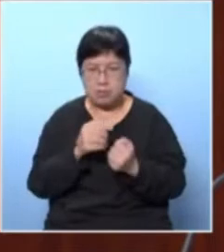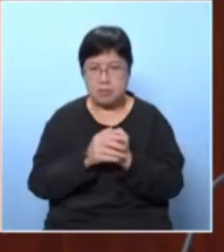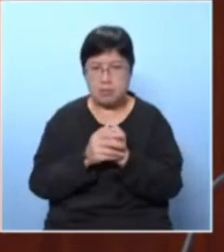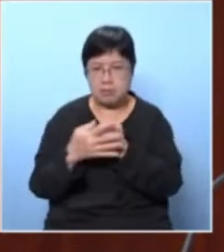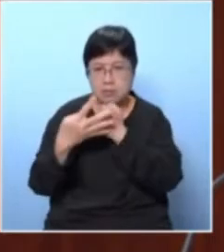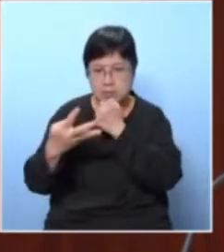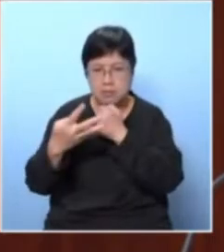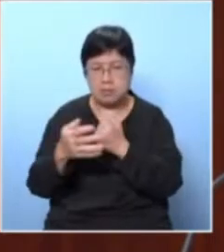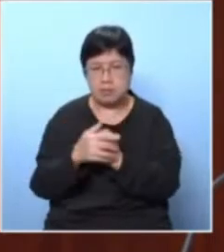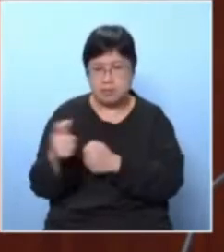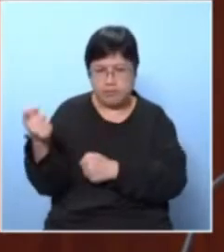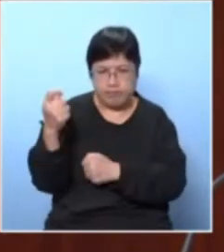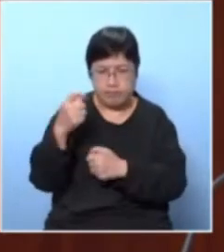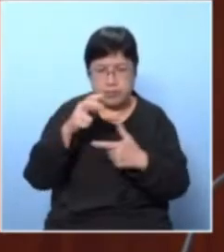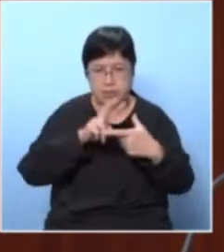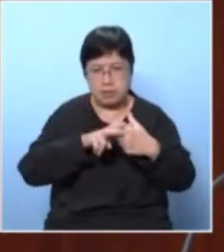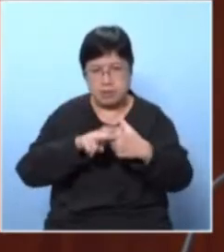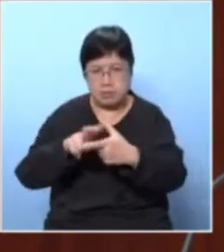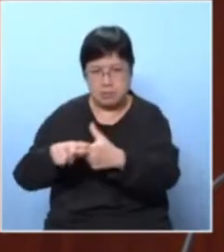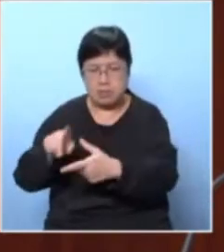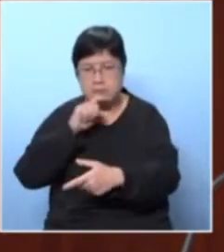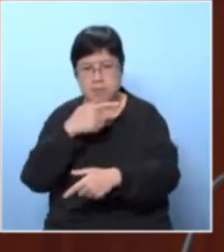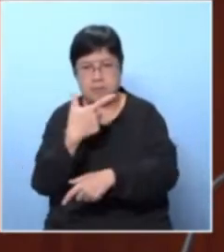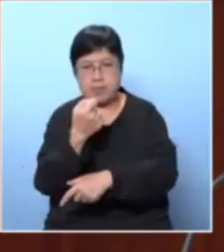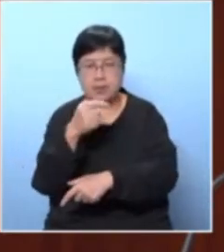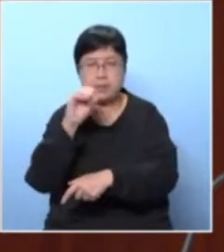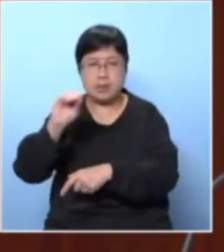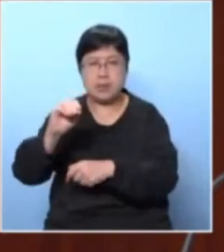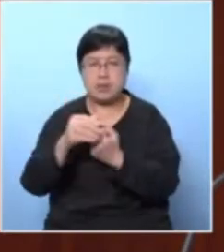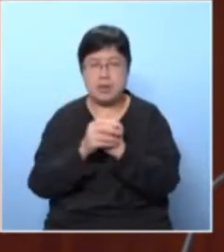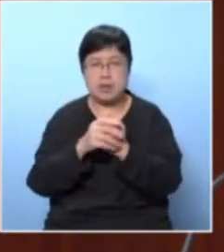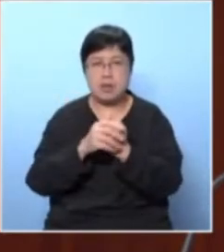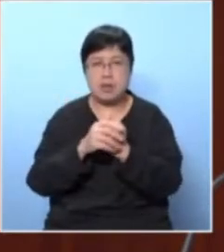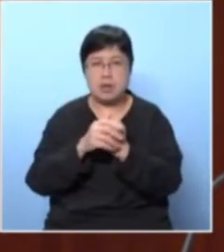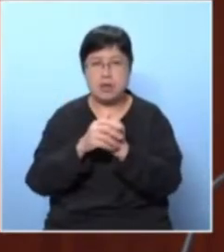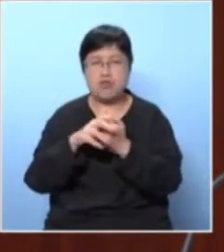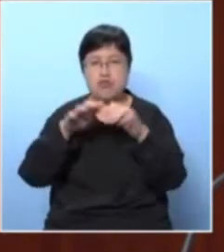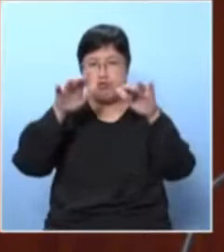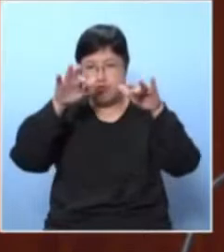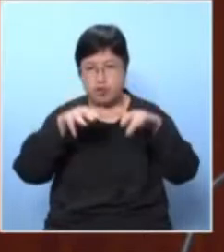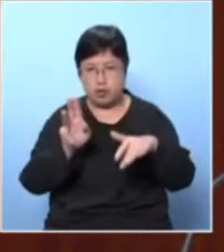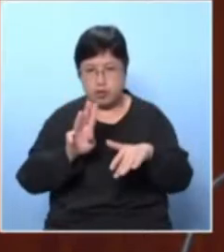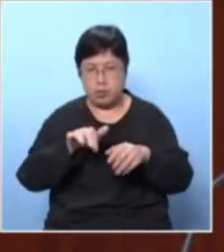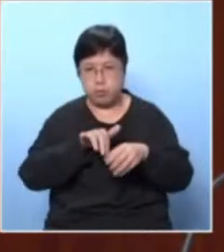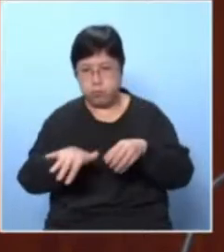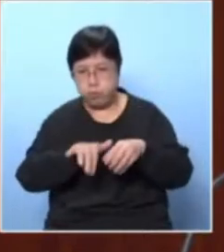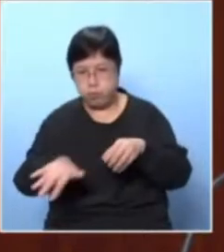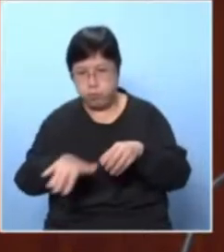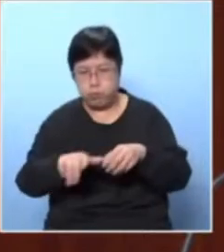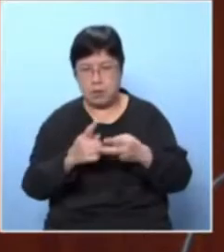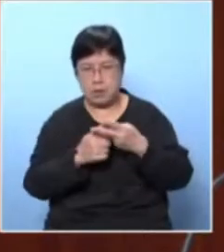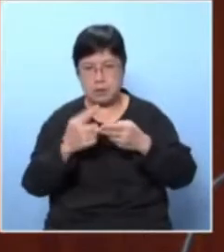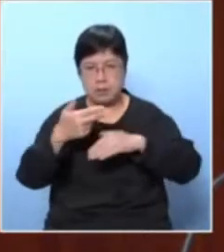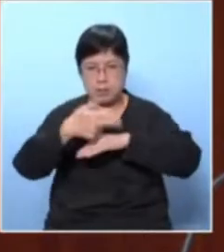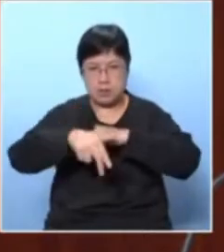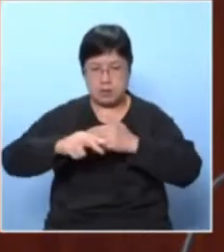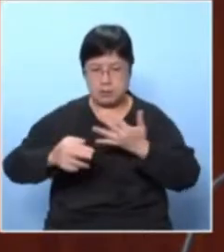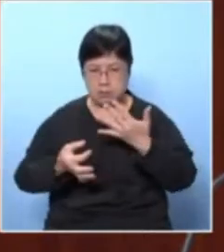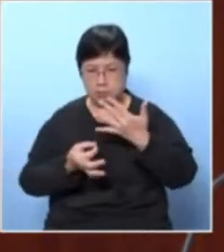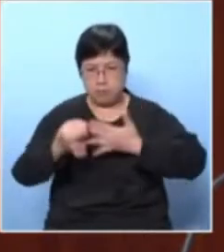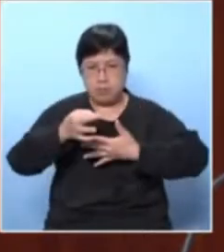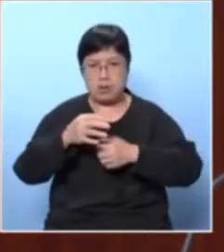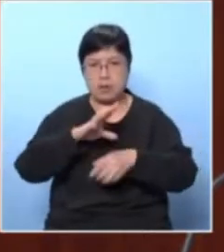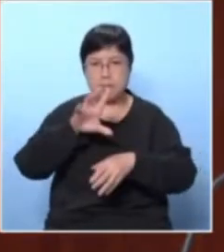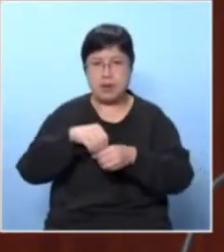And 4. Taking forward expeditiously the $8 billion drainage improvement works projects covering Wong Tai